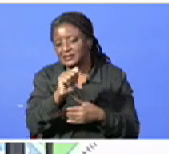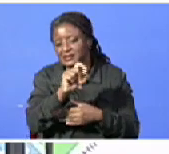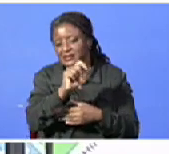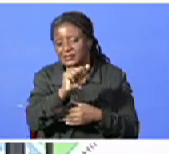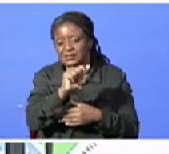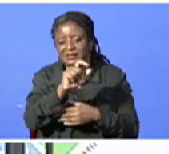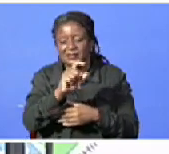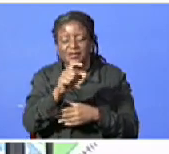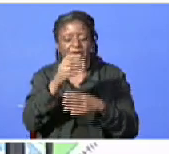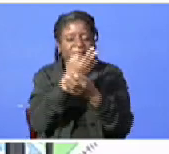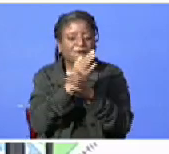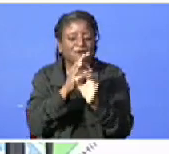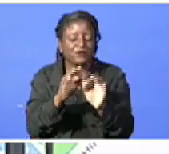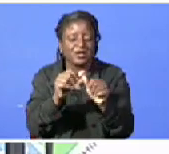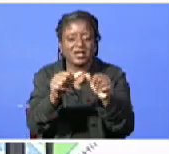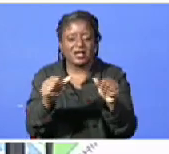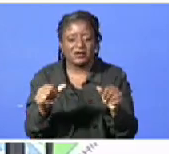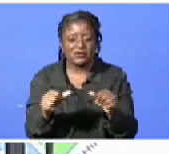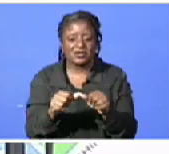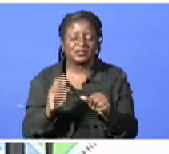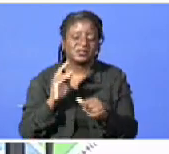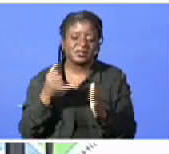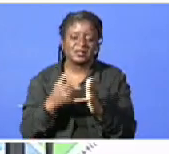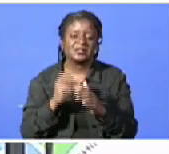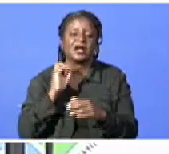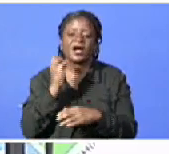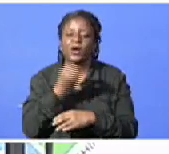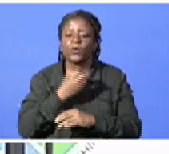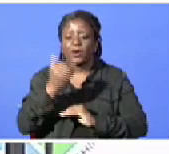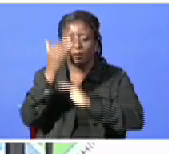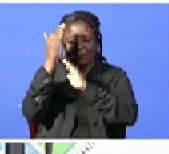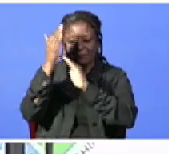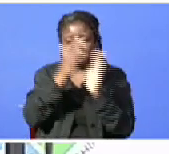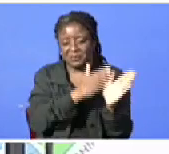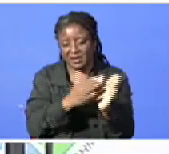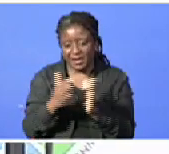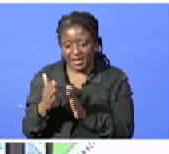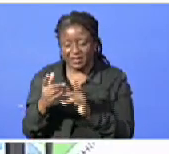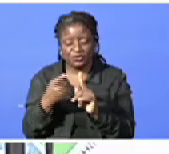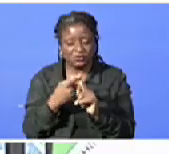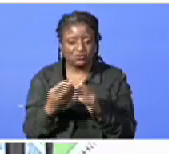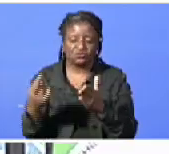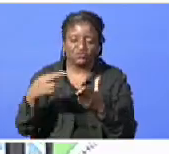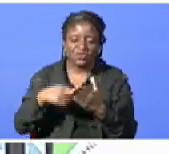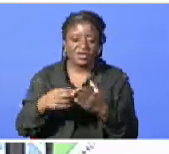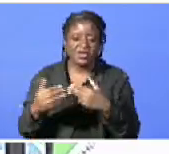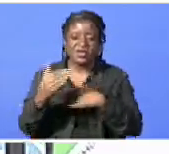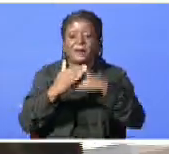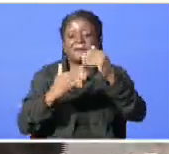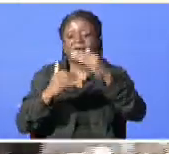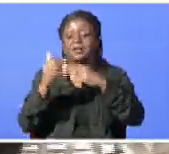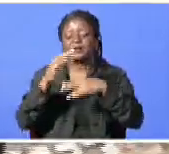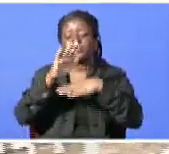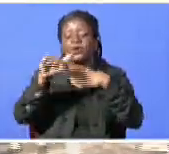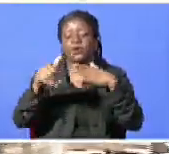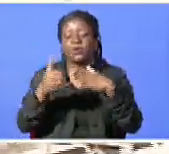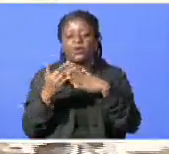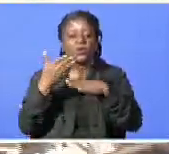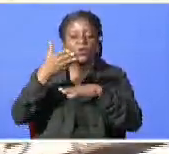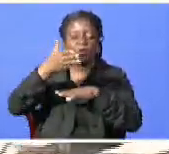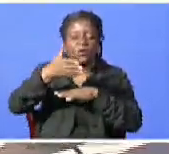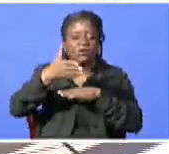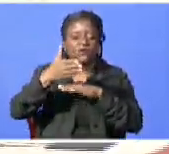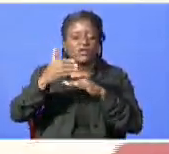rebuild the entire Over the Hill community, as this is the community from which